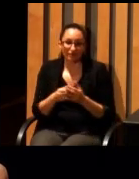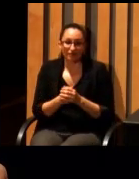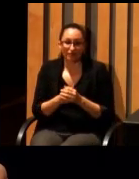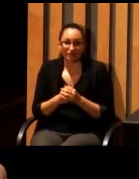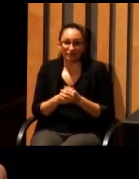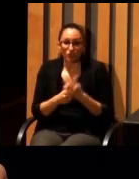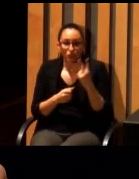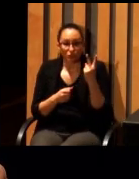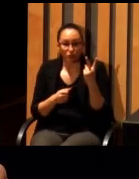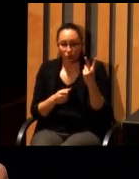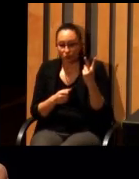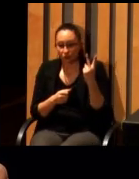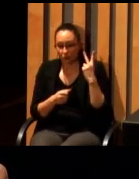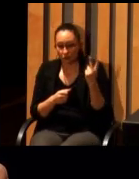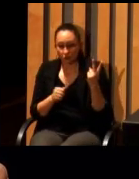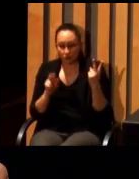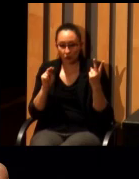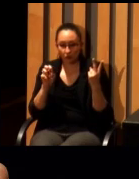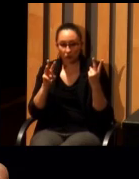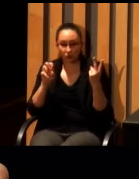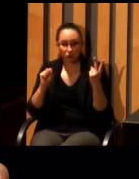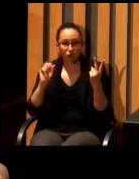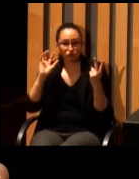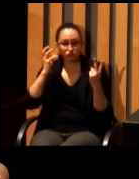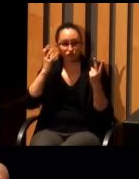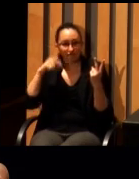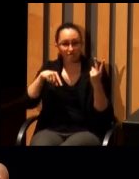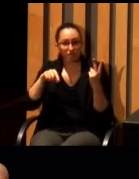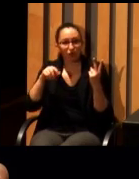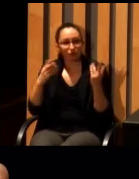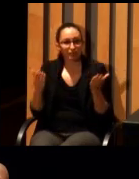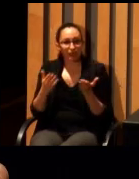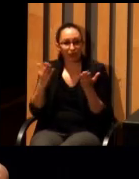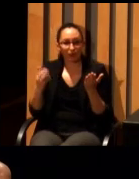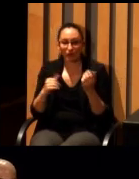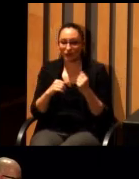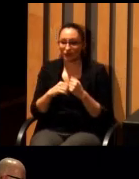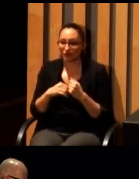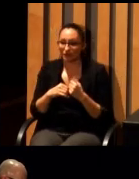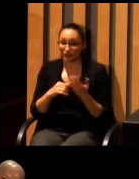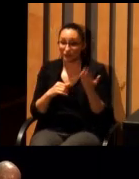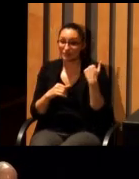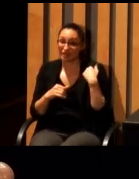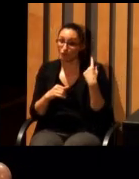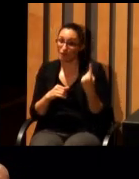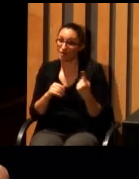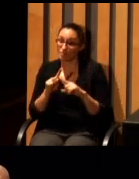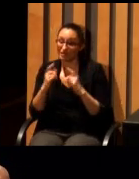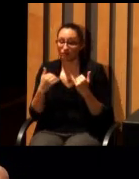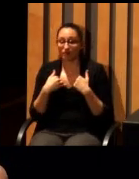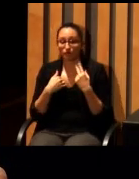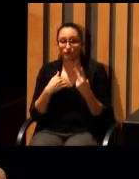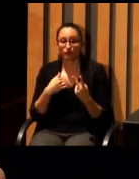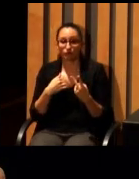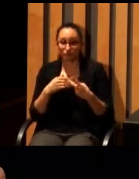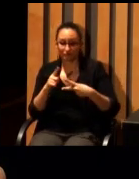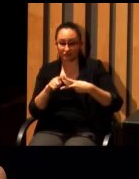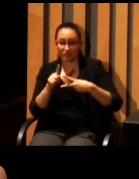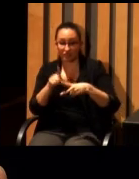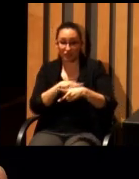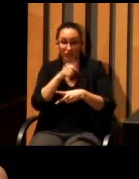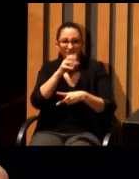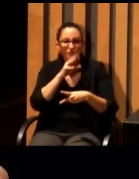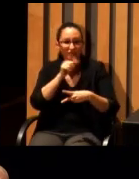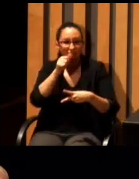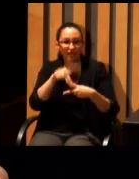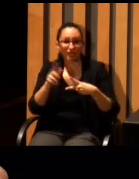news, all news stations, radio stations in this town. There used to be just one. The one that's been here the longest, I used to